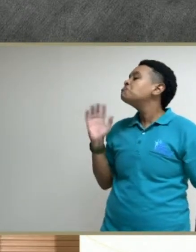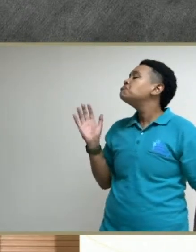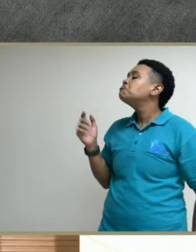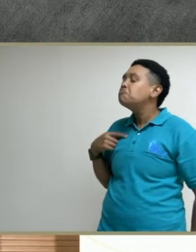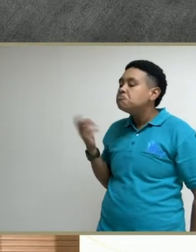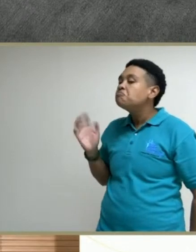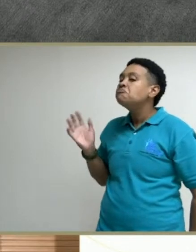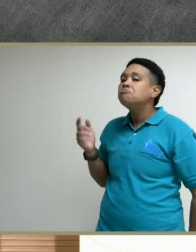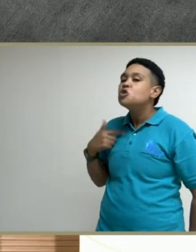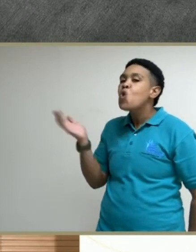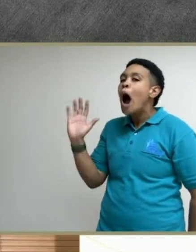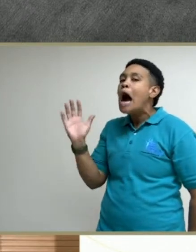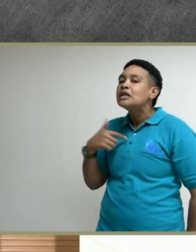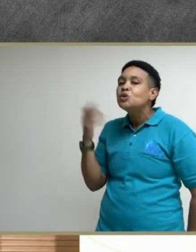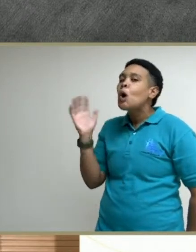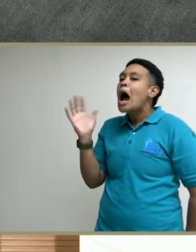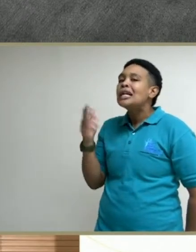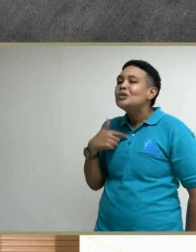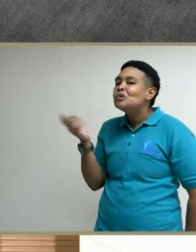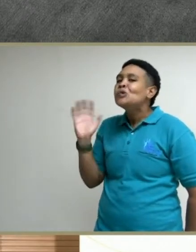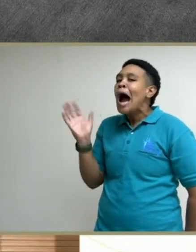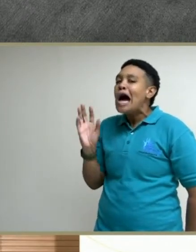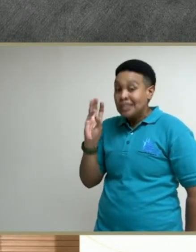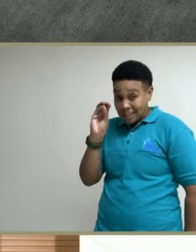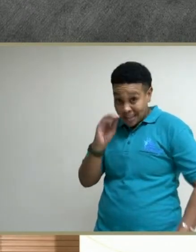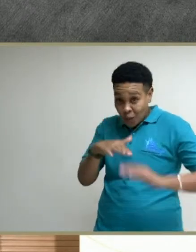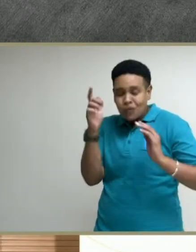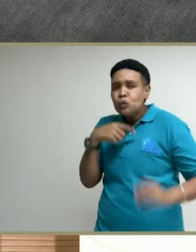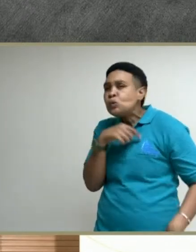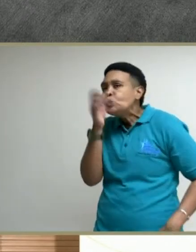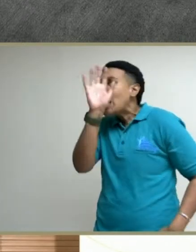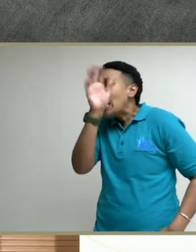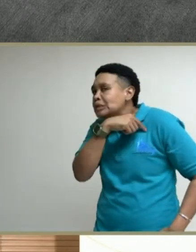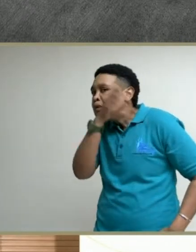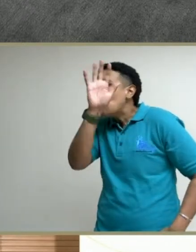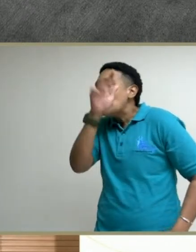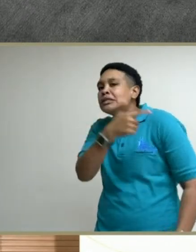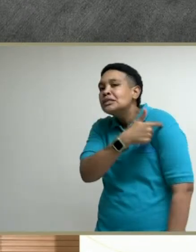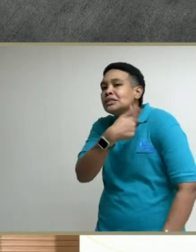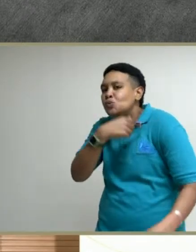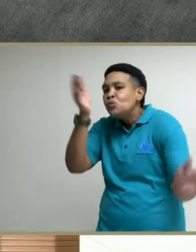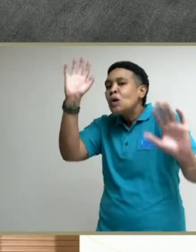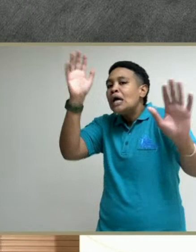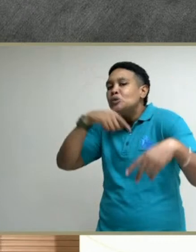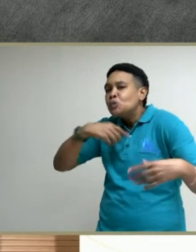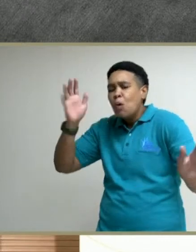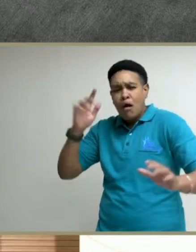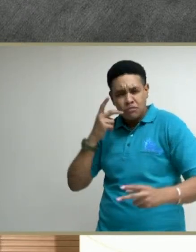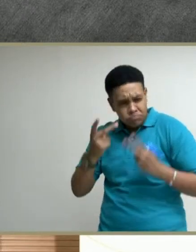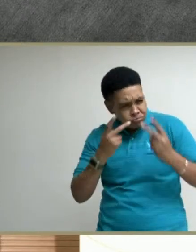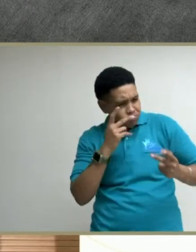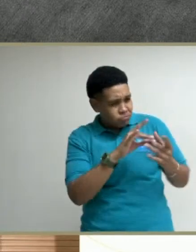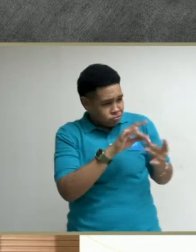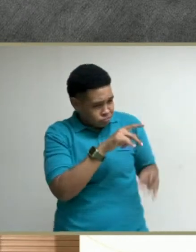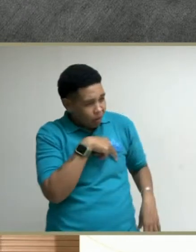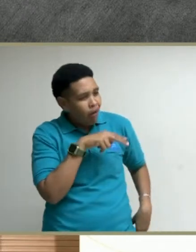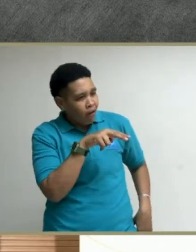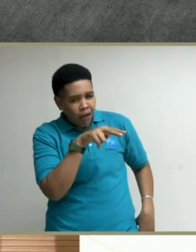not coming out, especially in the over 60 population, to get their first doses of vaccine. So we still have